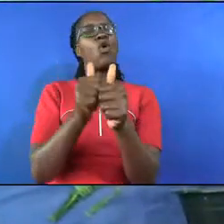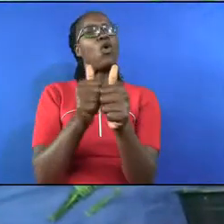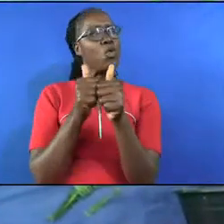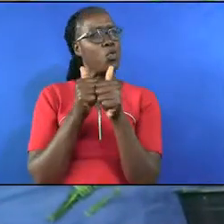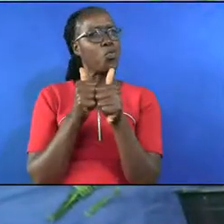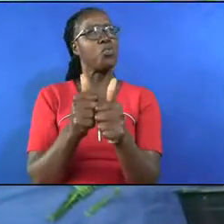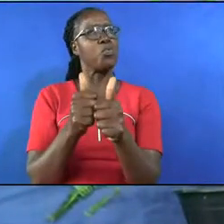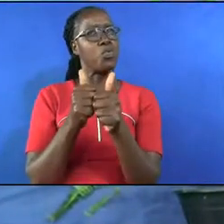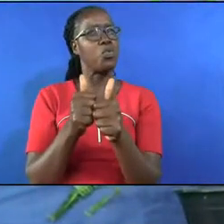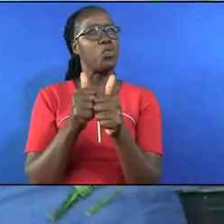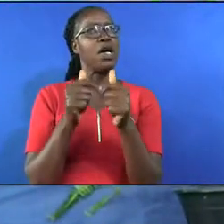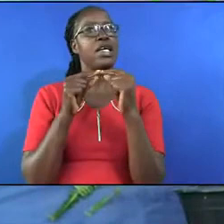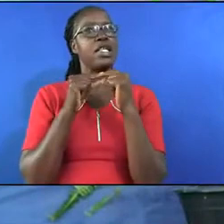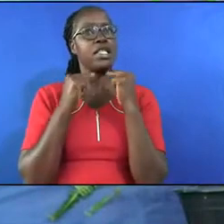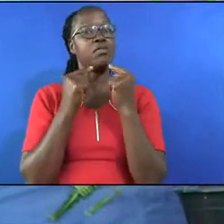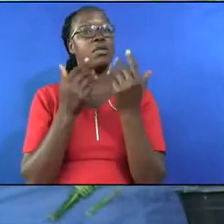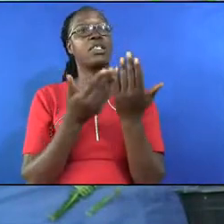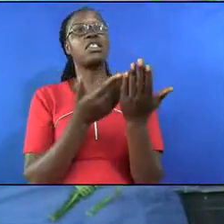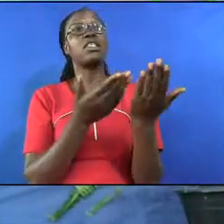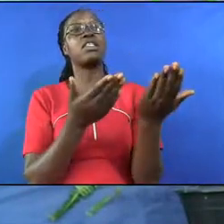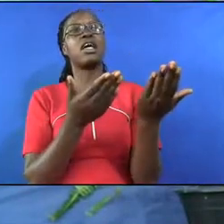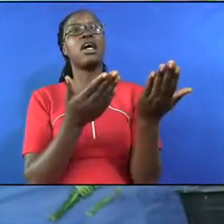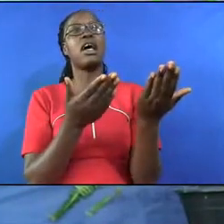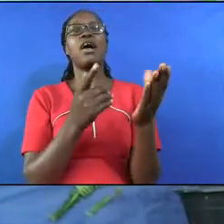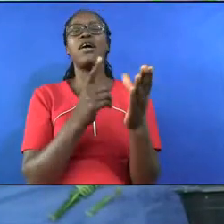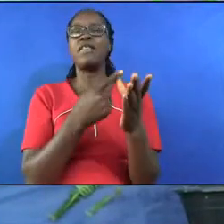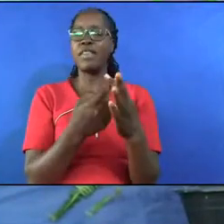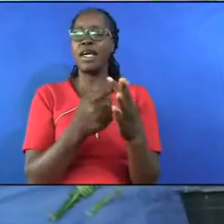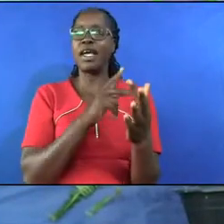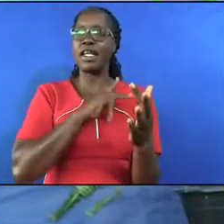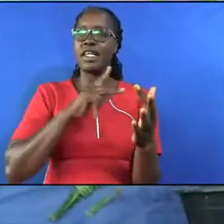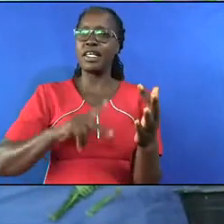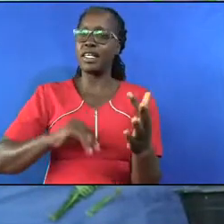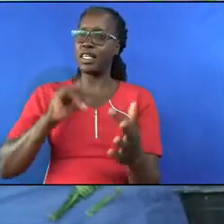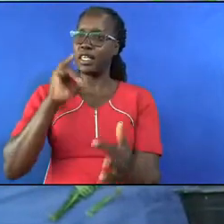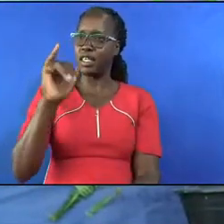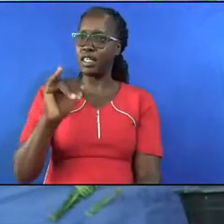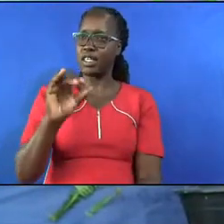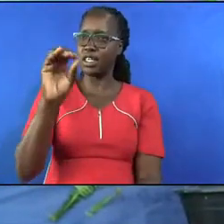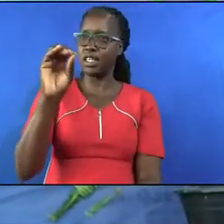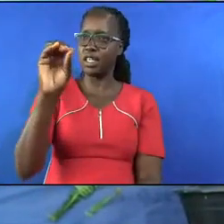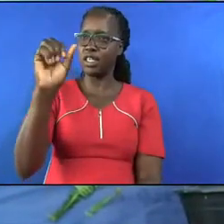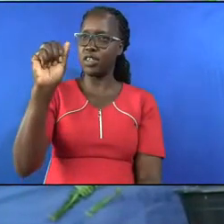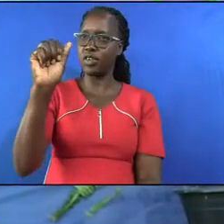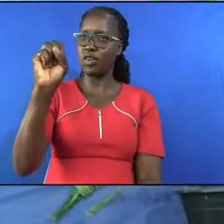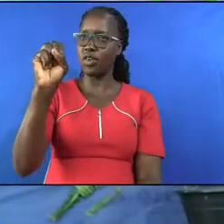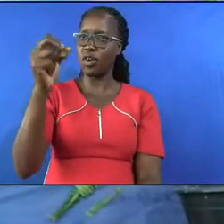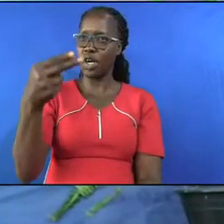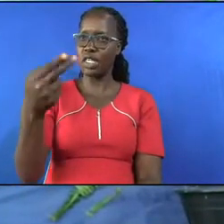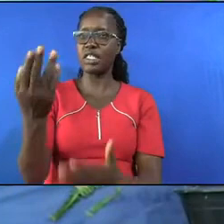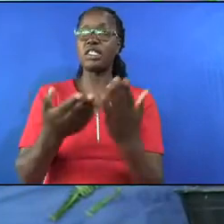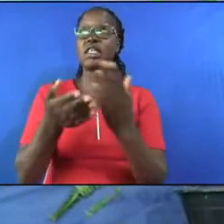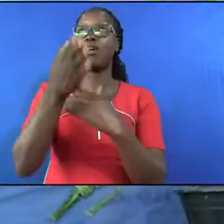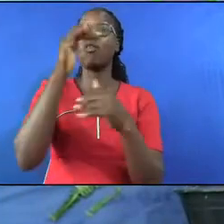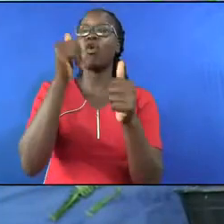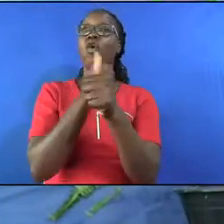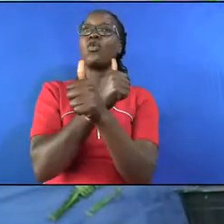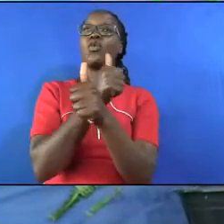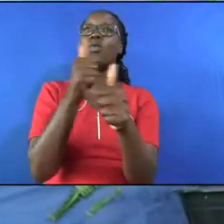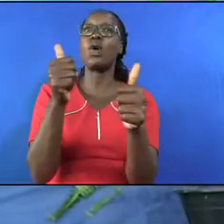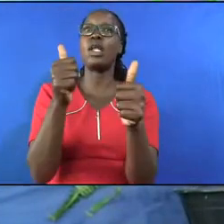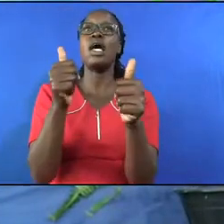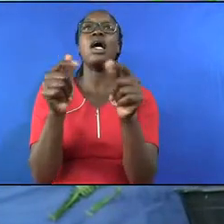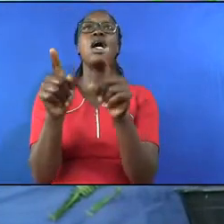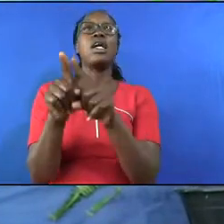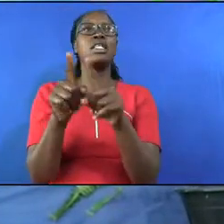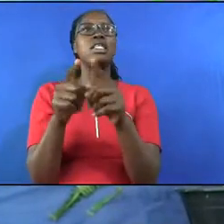as the priest Jehoiada was there, then King Joash did serve God well. And we can see his zeal